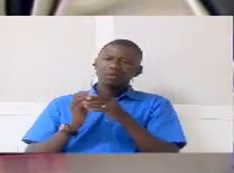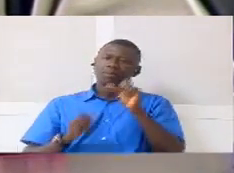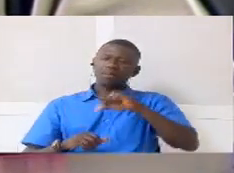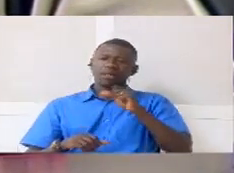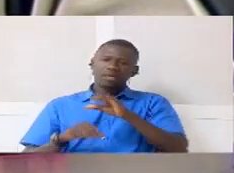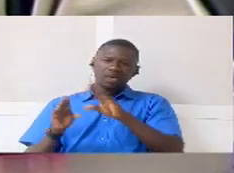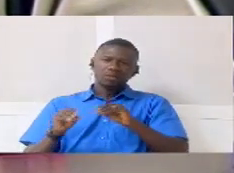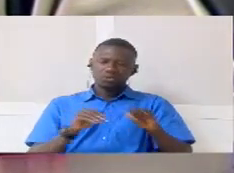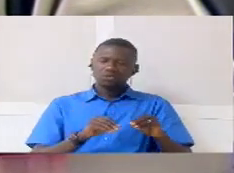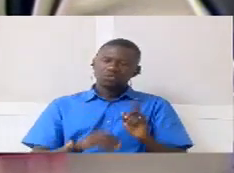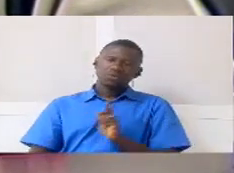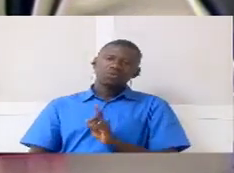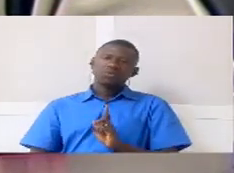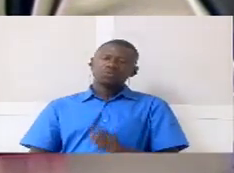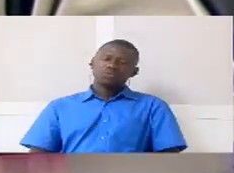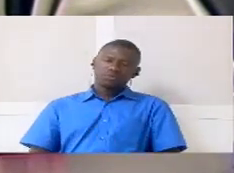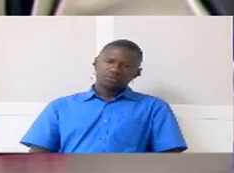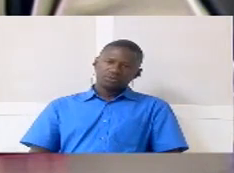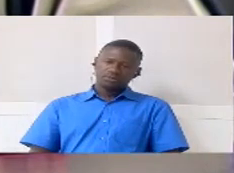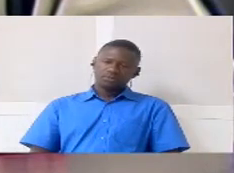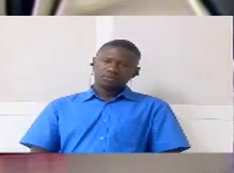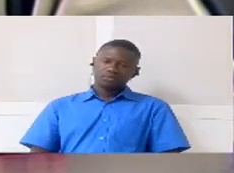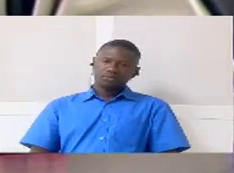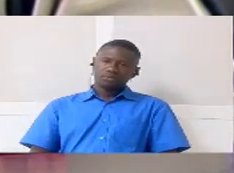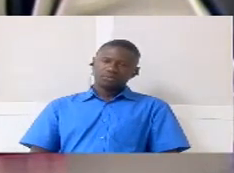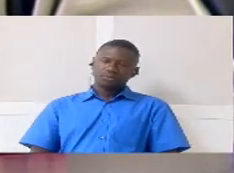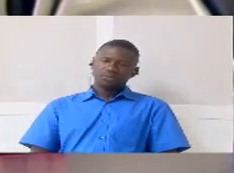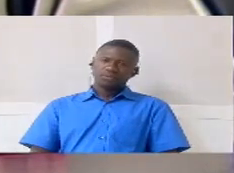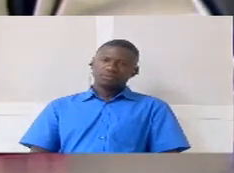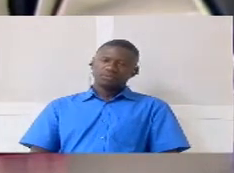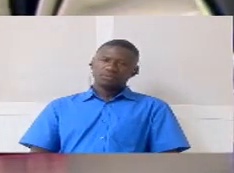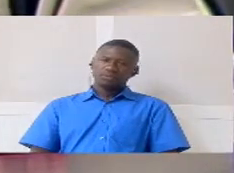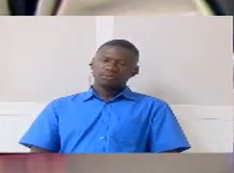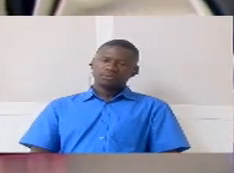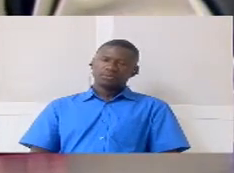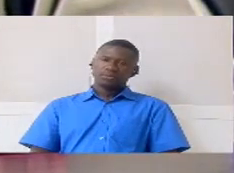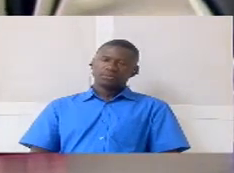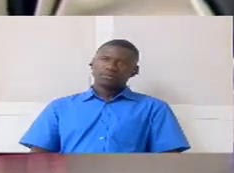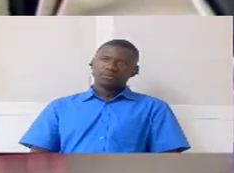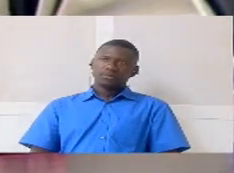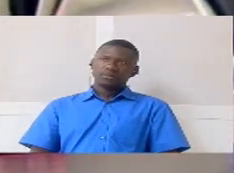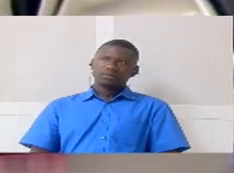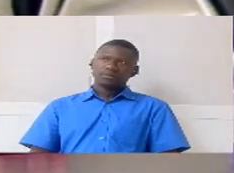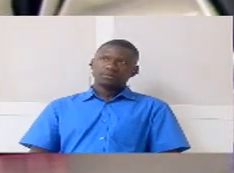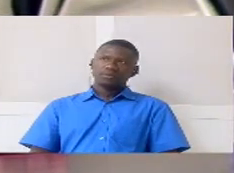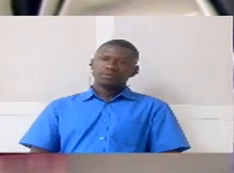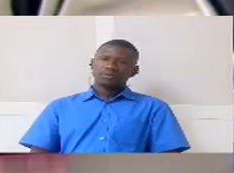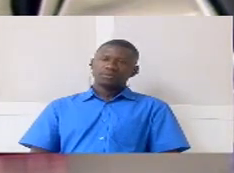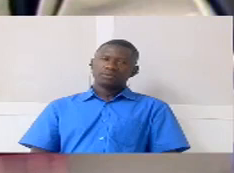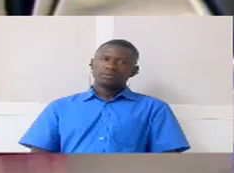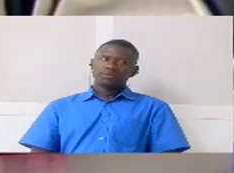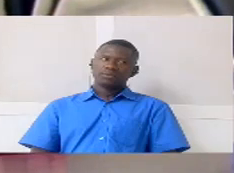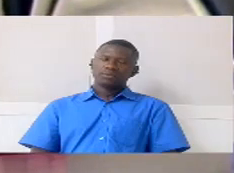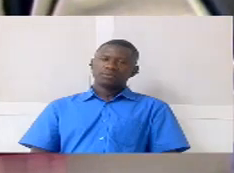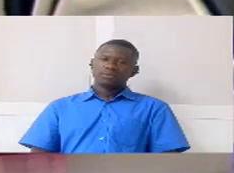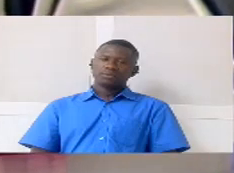kana 2017, meni alonko etile marta kasola wakufasong lube kekanje. Itebe jumale chodi la. Obe